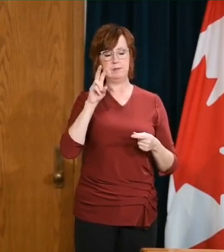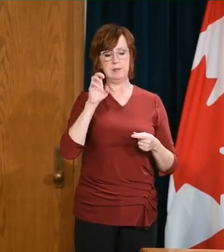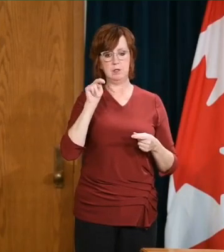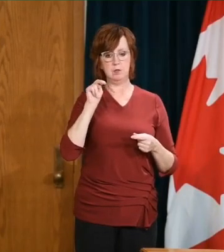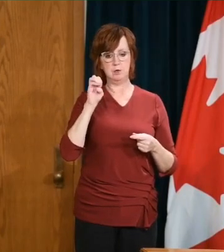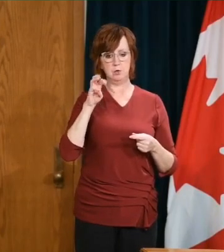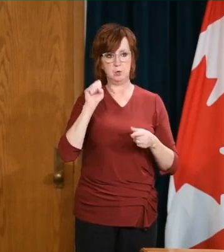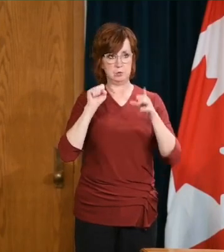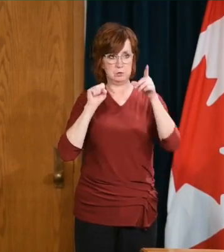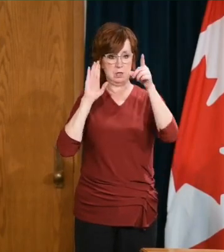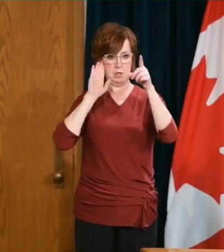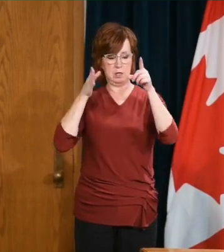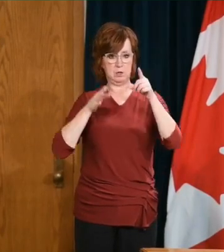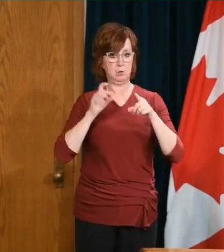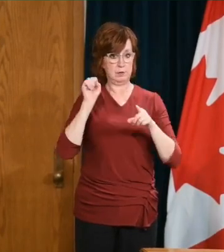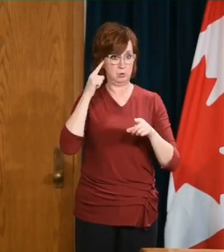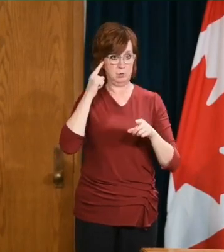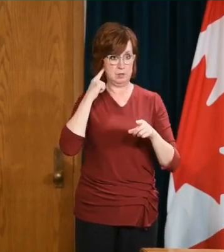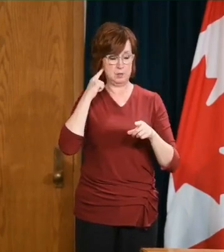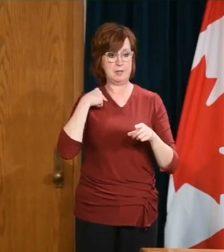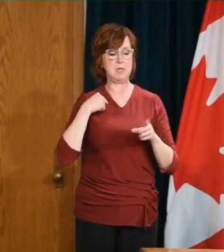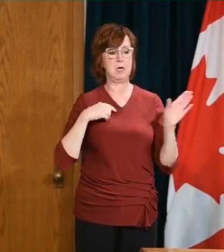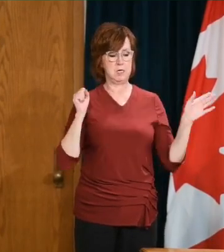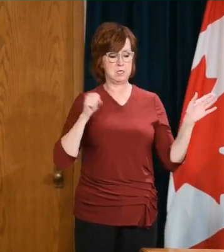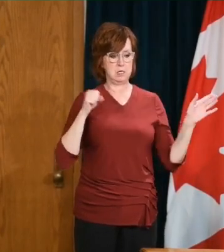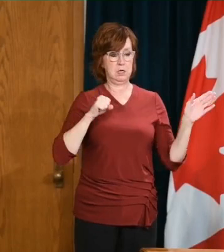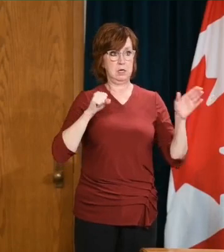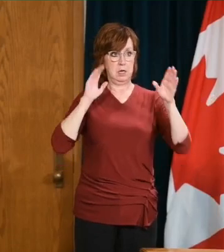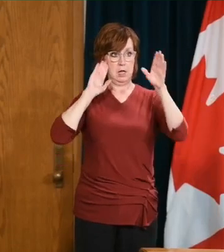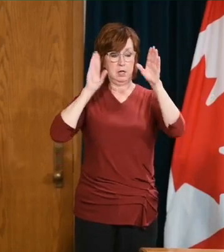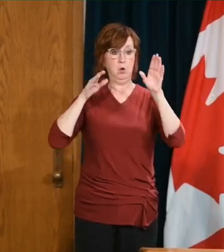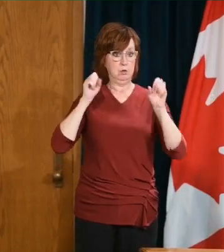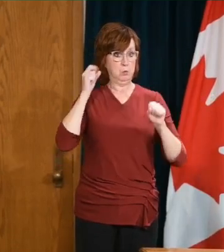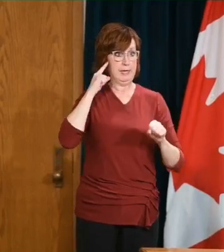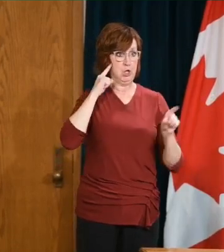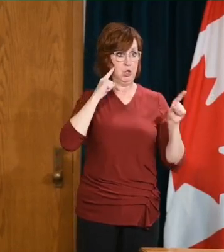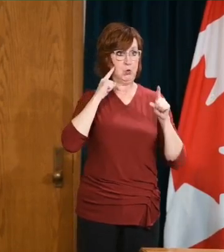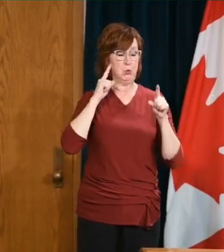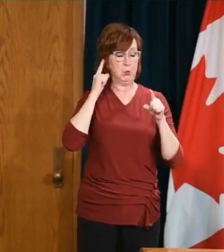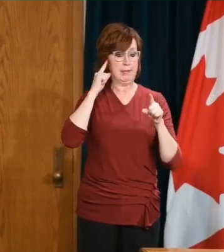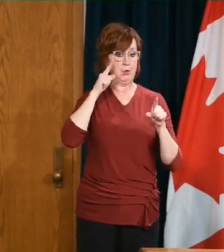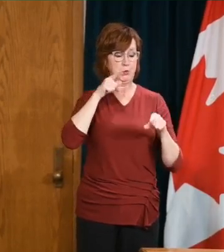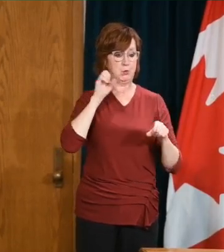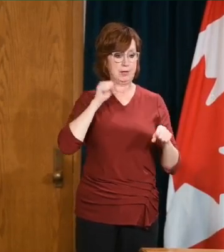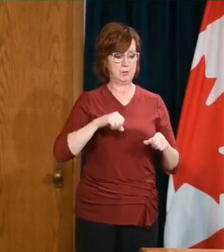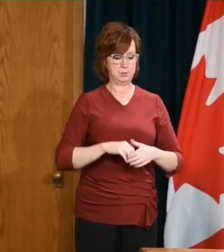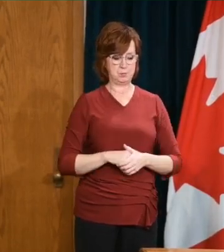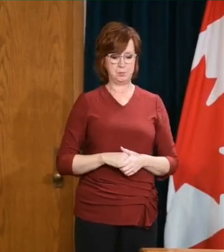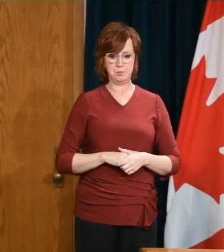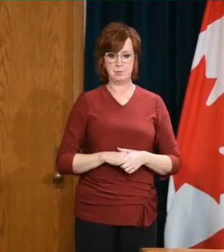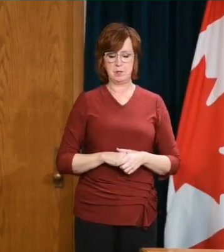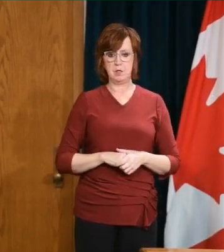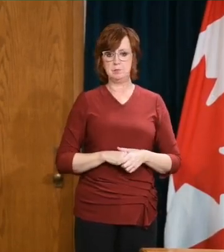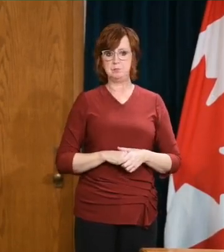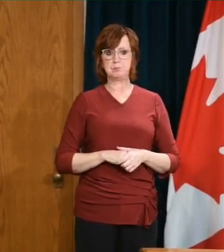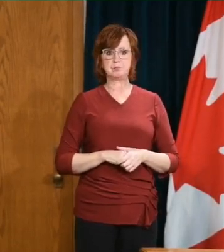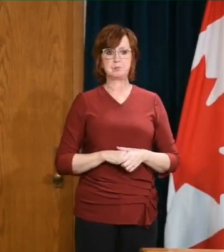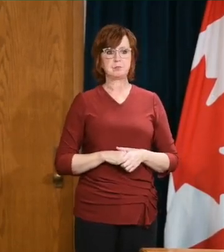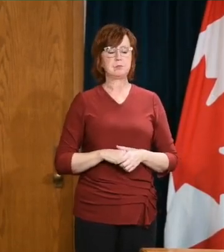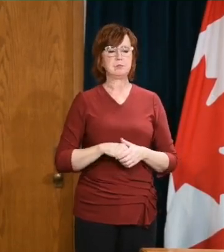Oh, hello. Can you hear me? Yes. Hello? Yes, we got you, Matt. I have just a quick question. It